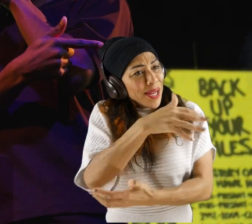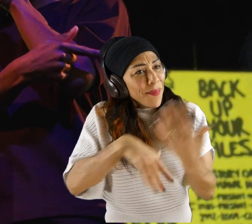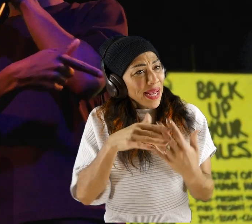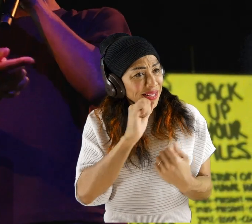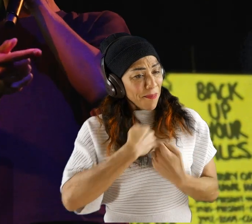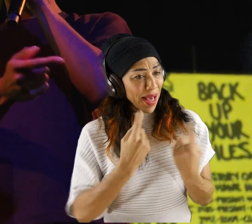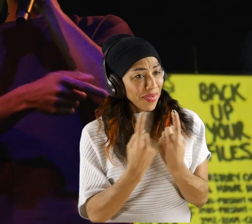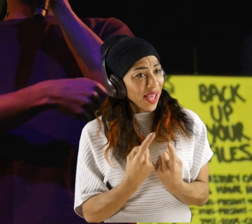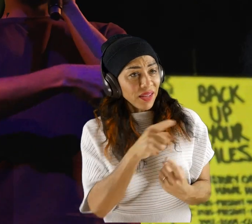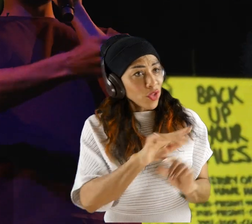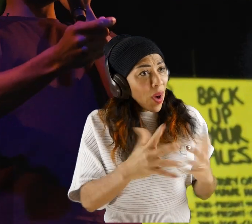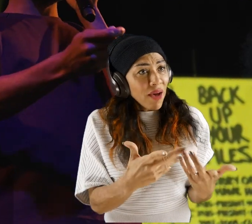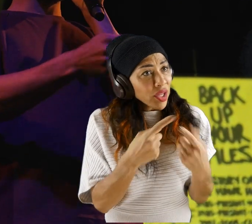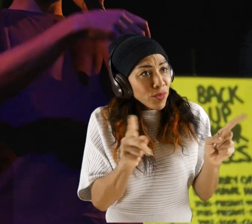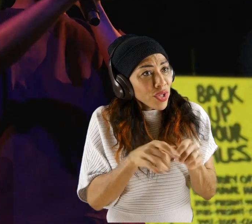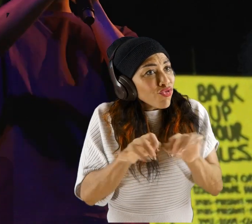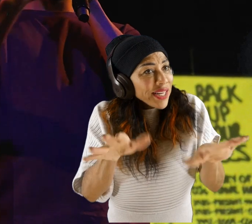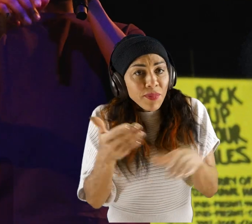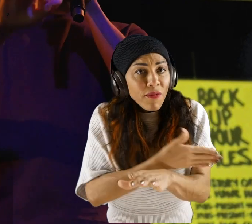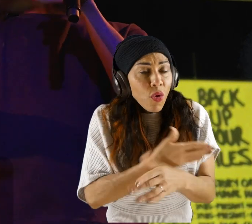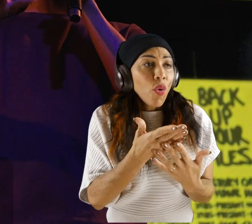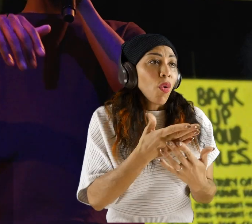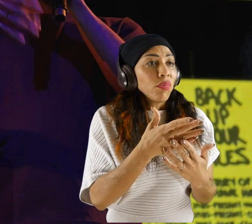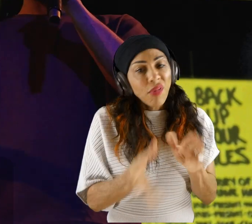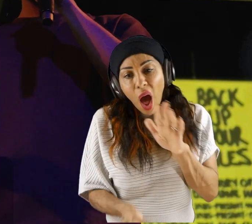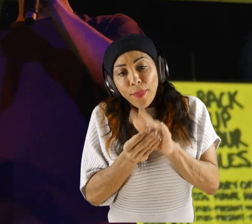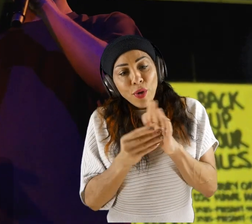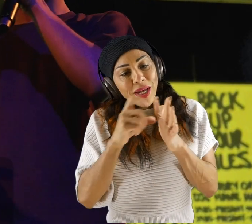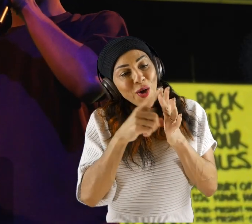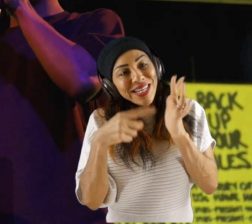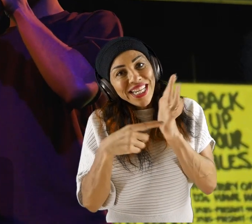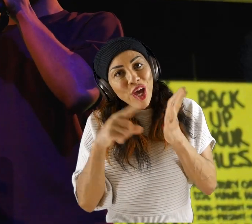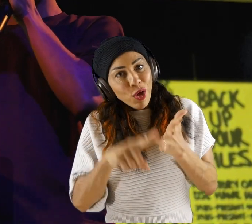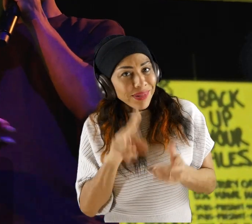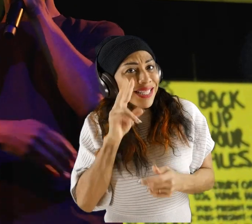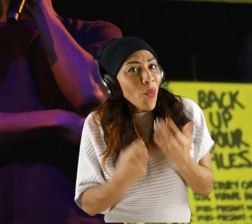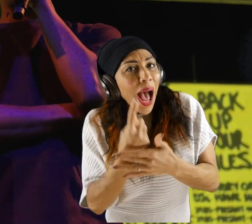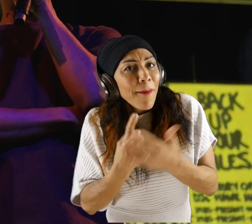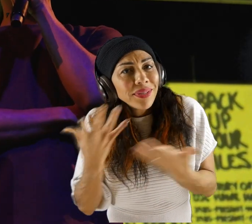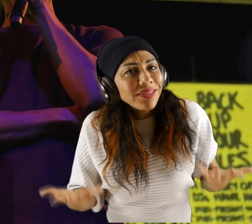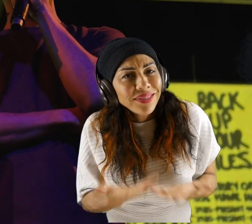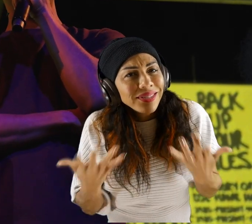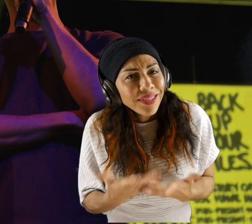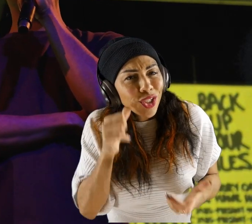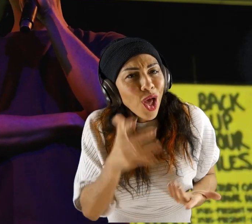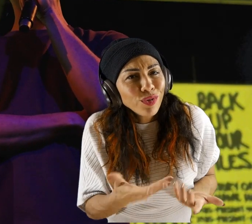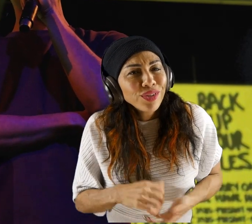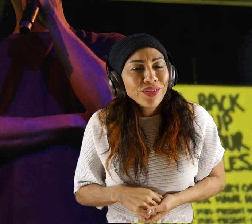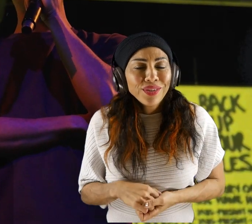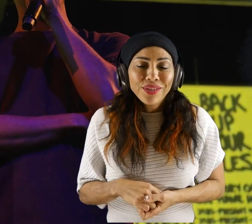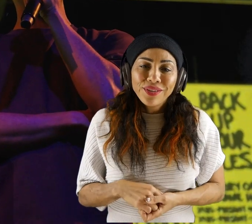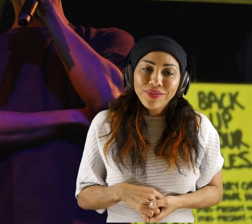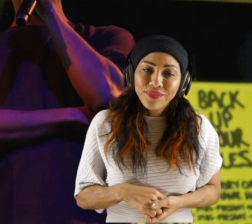a tune before. Figure it out. Go on whatever, Ditto, upload it, see what happens, you know?